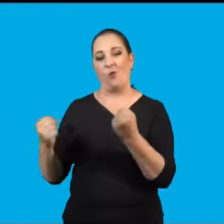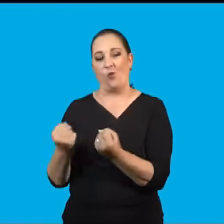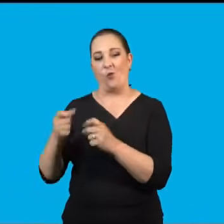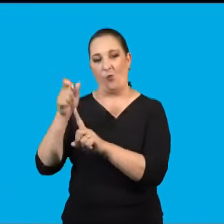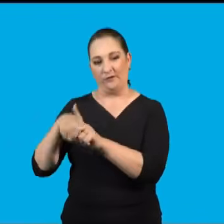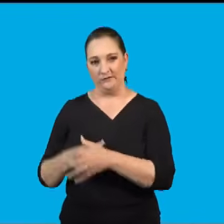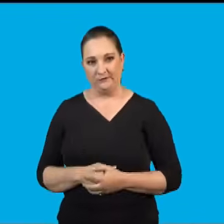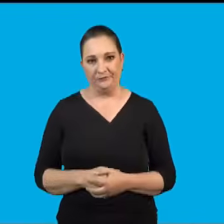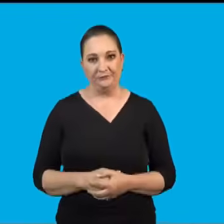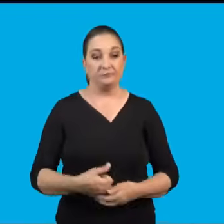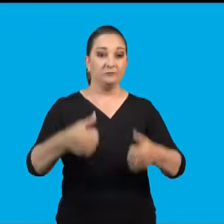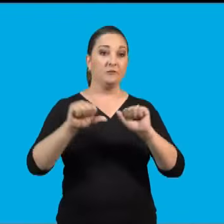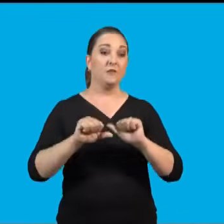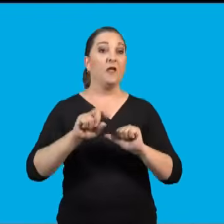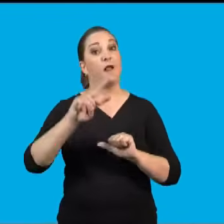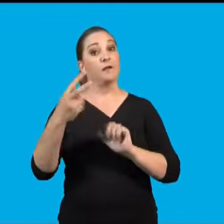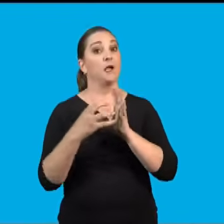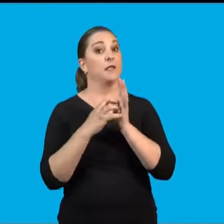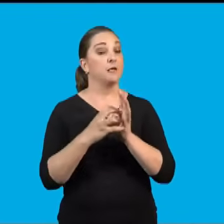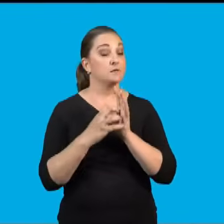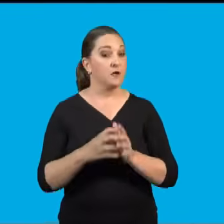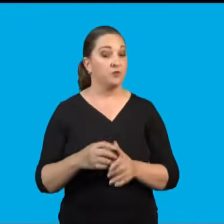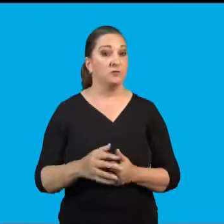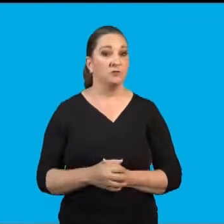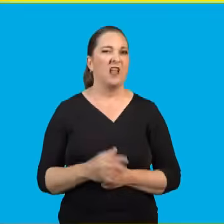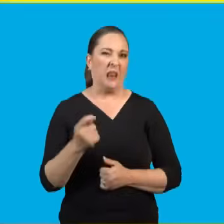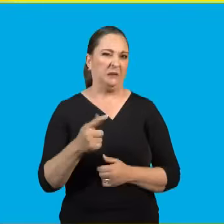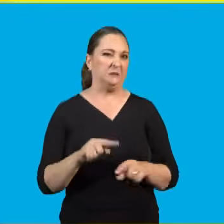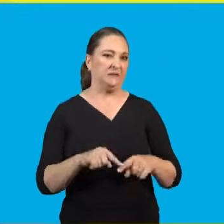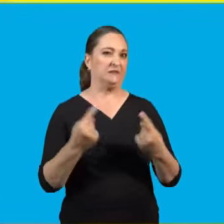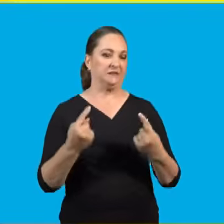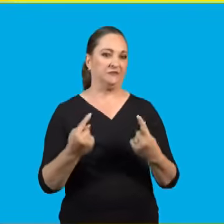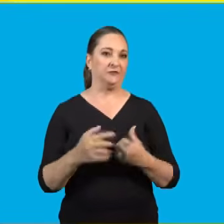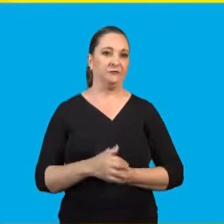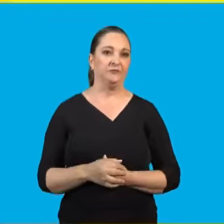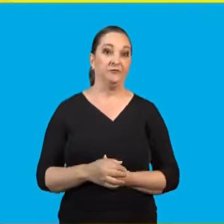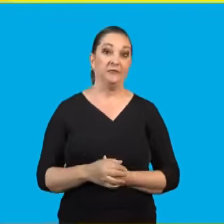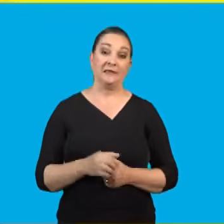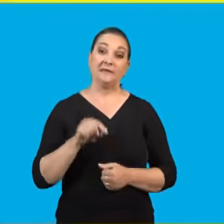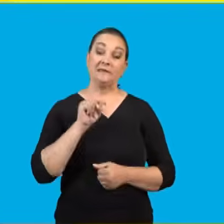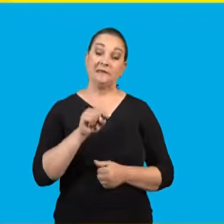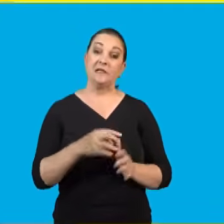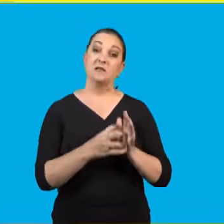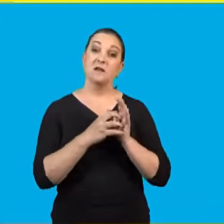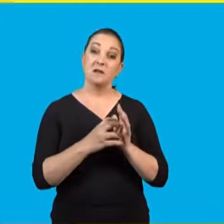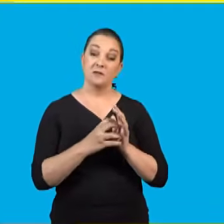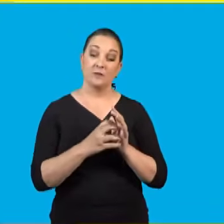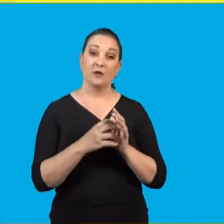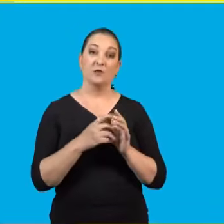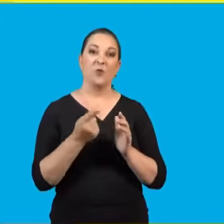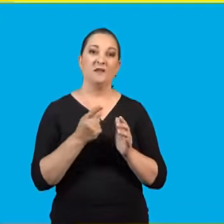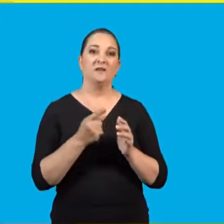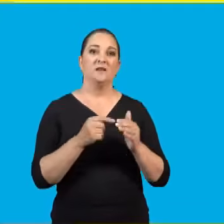let's look at another example which is slightly different from what we've been looking at so far. This one is